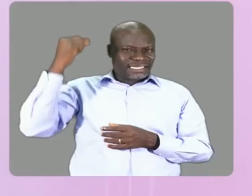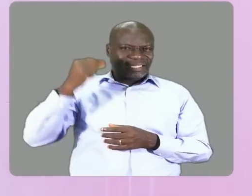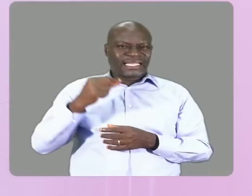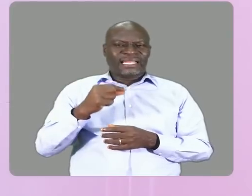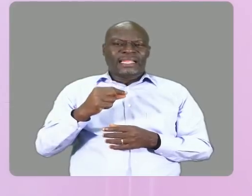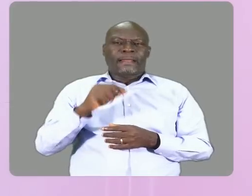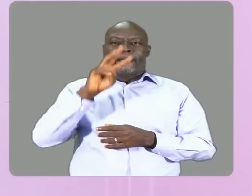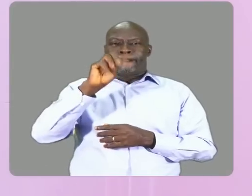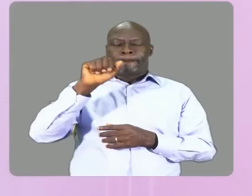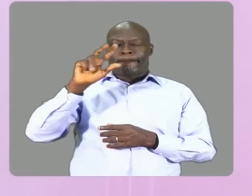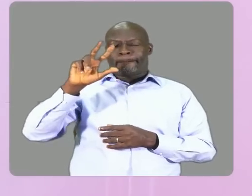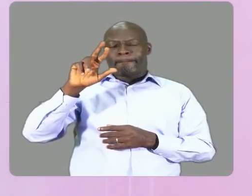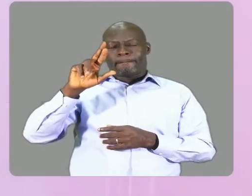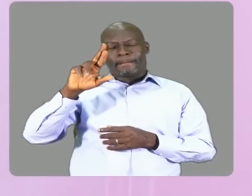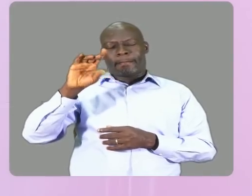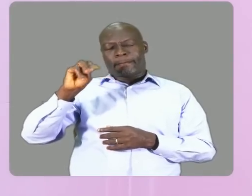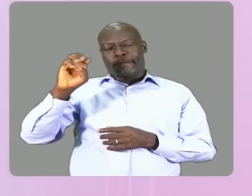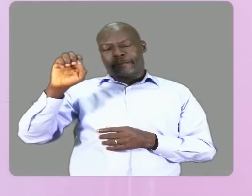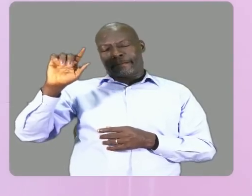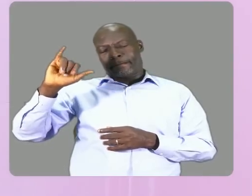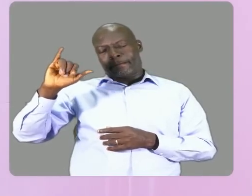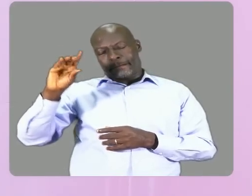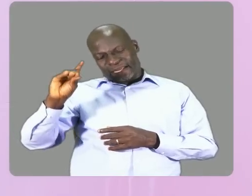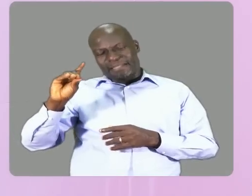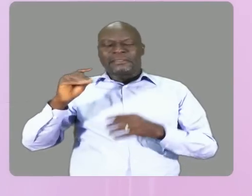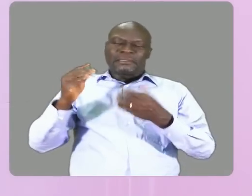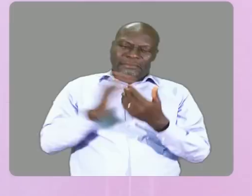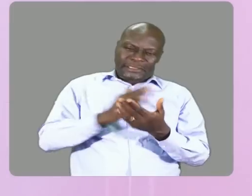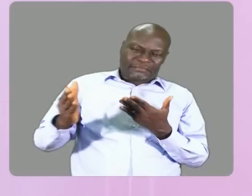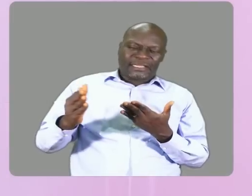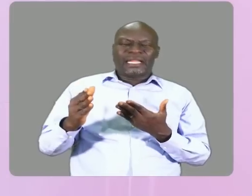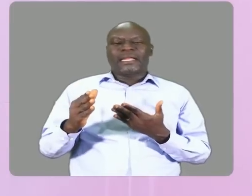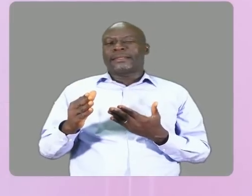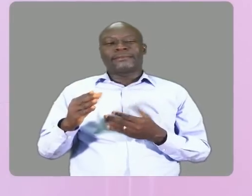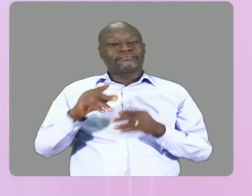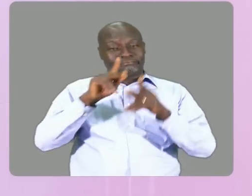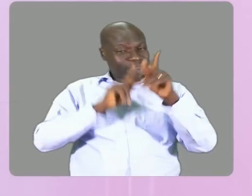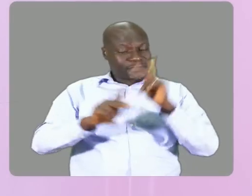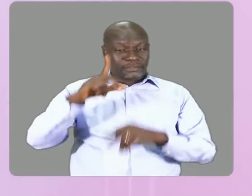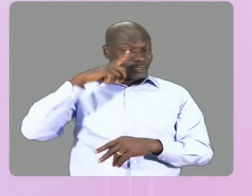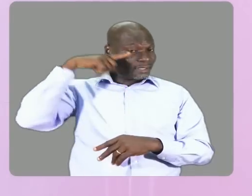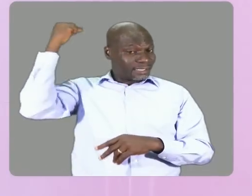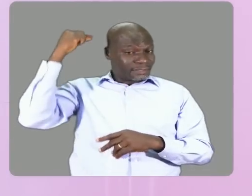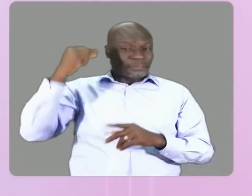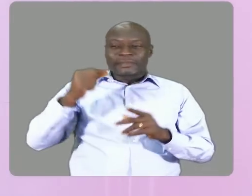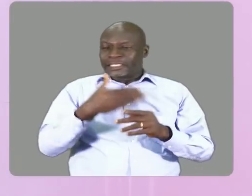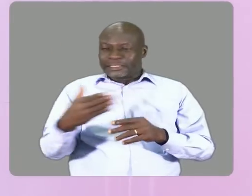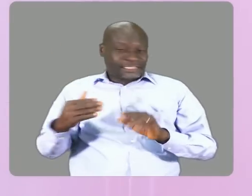ene dia ban dia ban no ankrofo de betetan social media so no me dafo a wuti me Make up for Yankopon